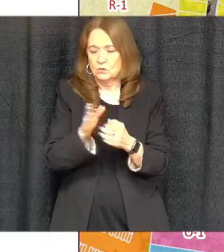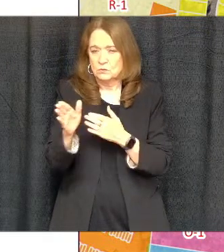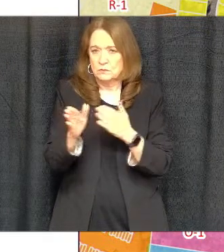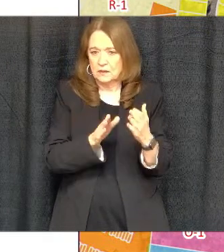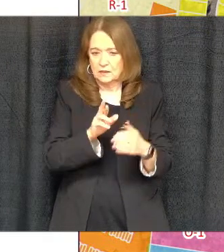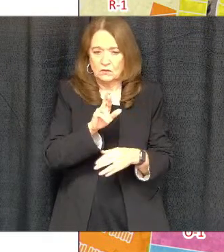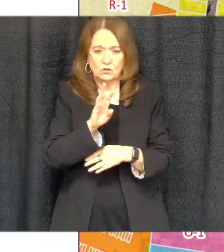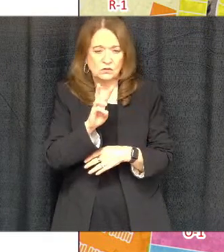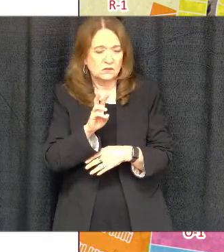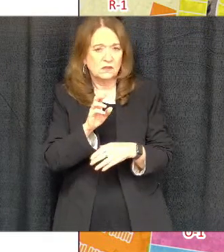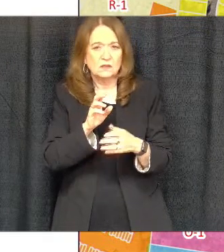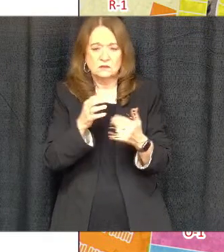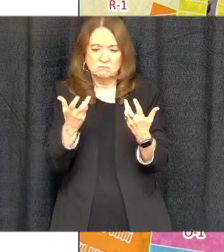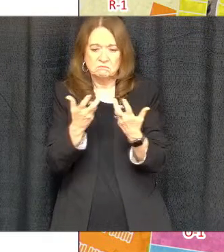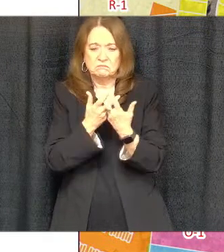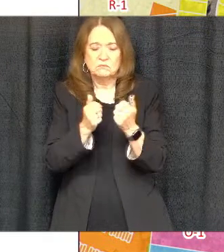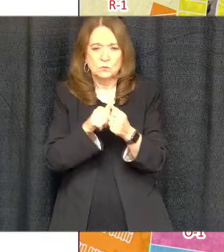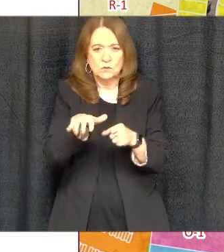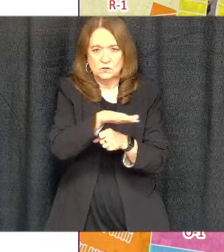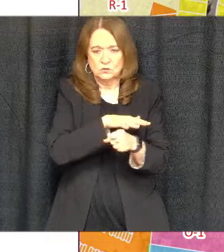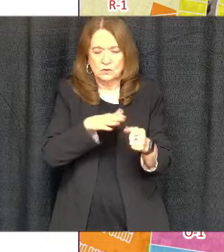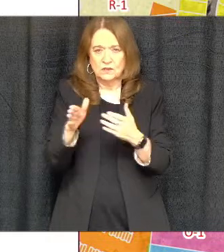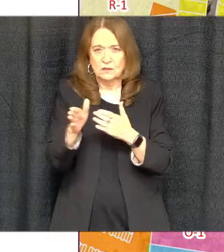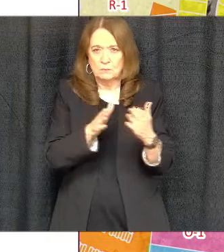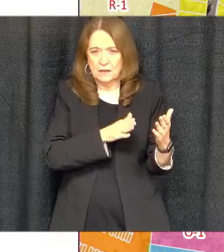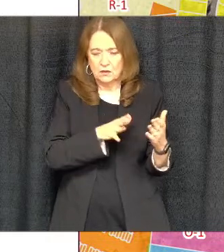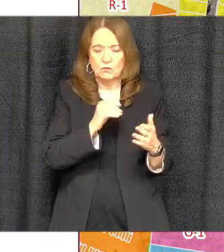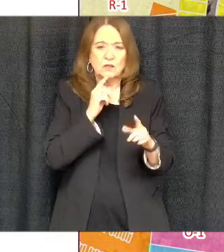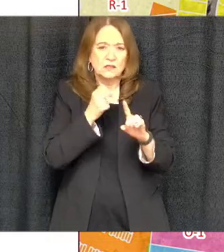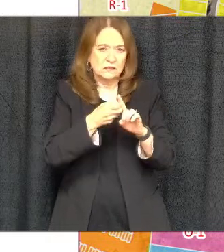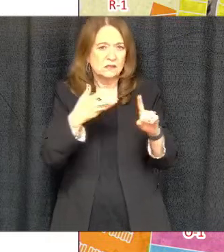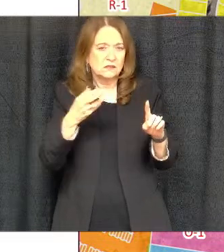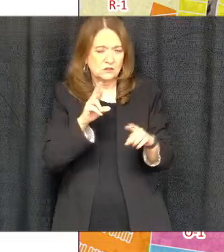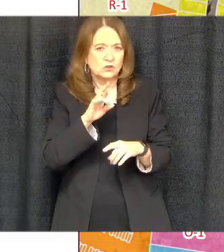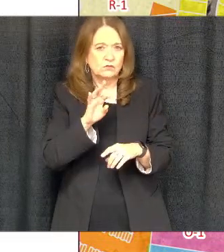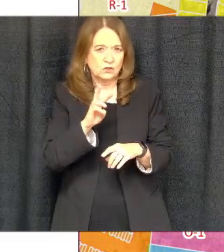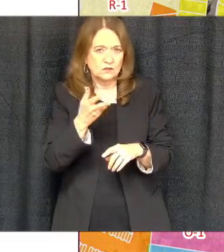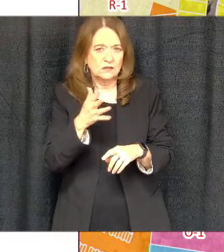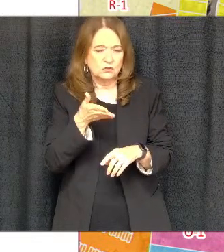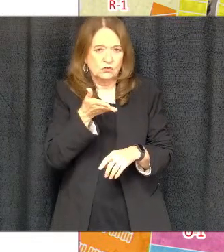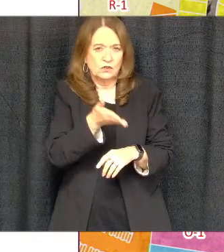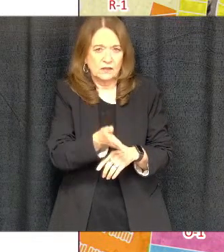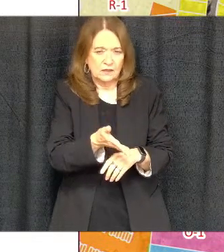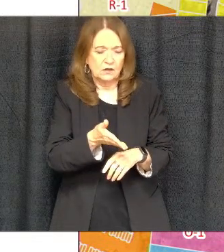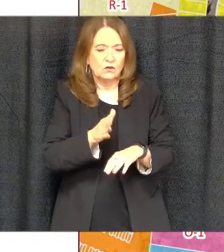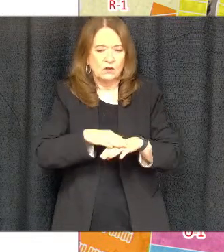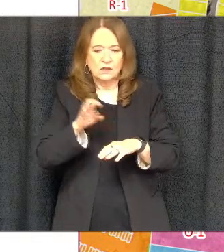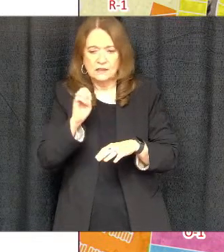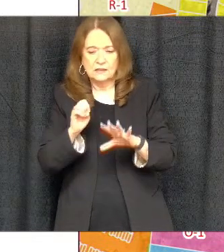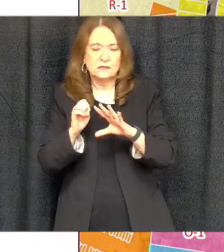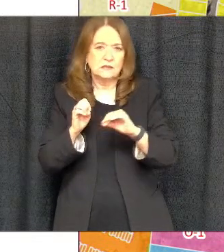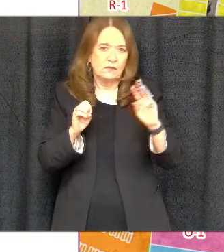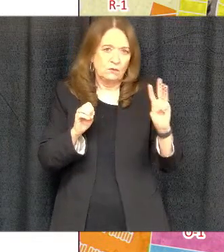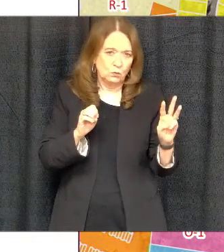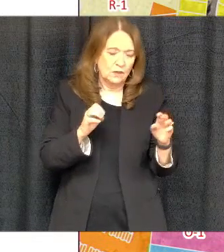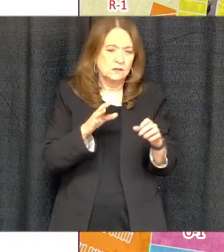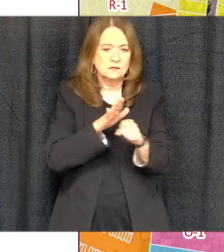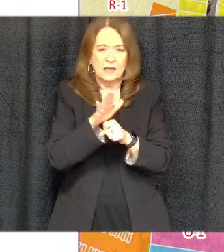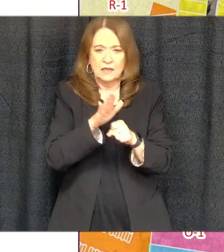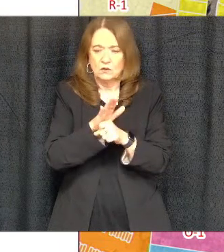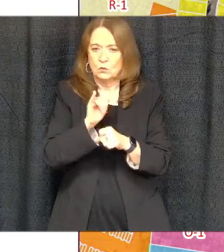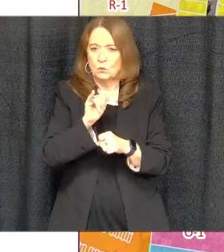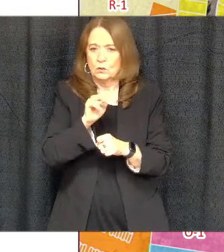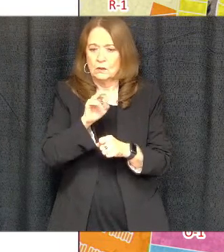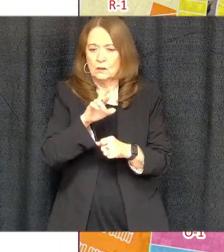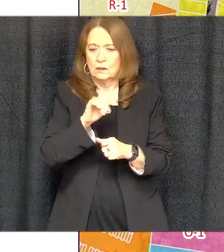is not out of character with the surrounding development pattern and is an extension of R6 to both the east and the west. Adequate infrastructure will